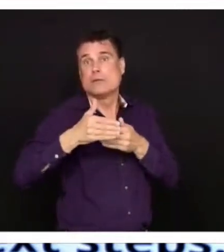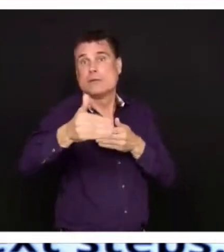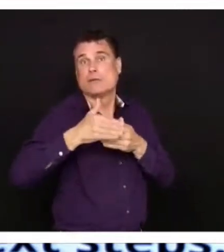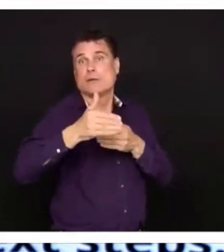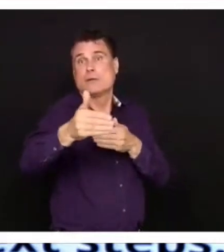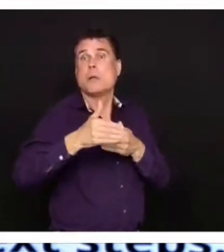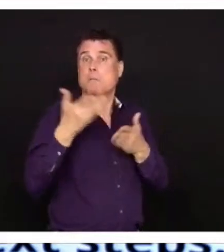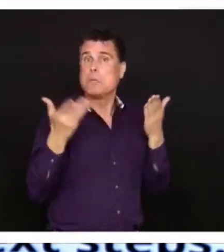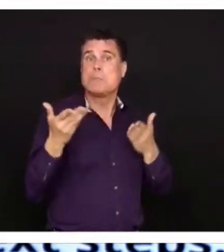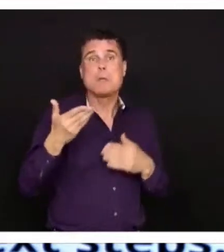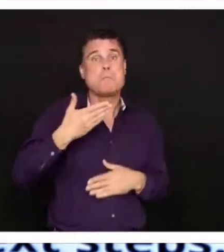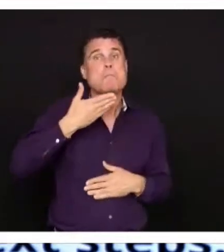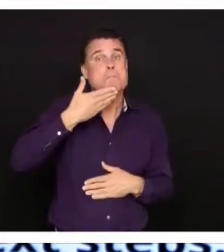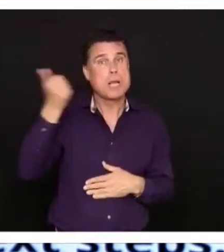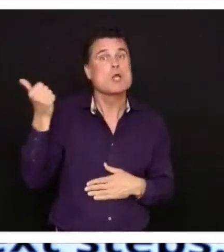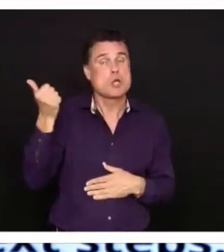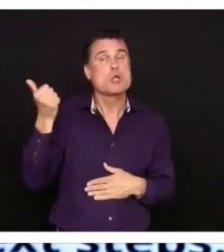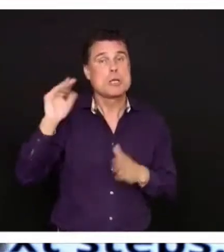question of critical care capacity.